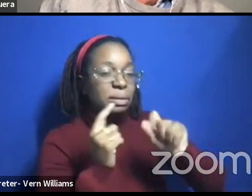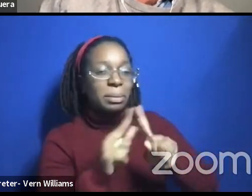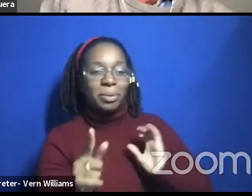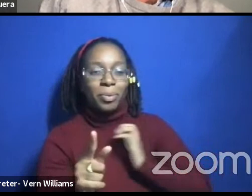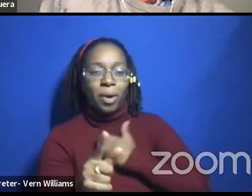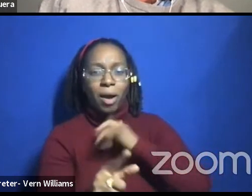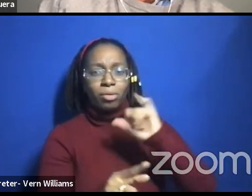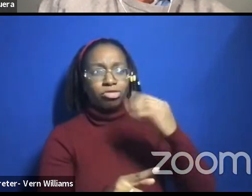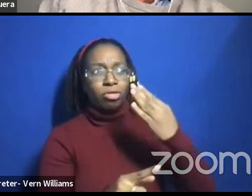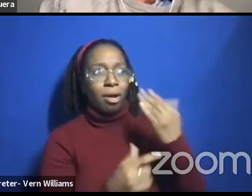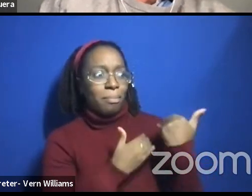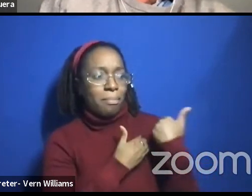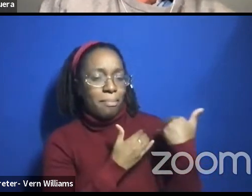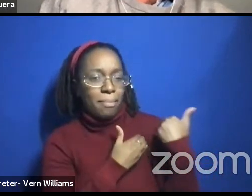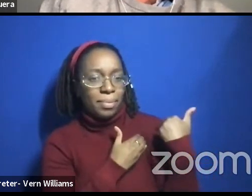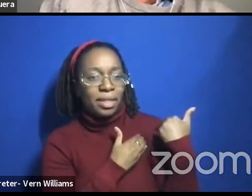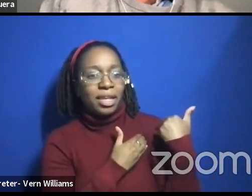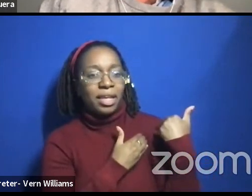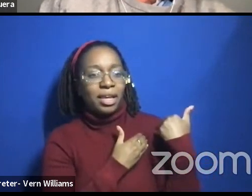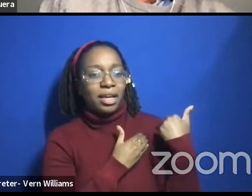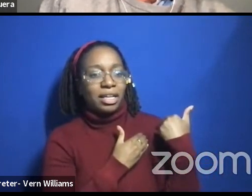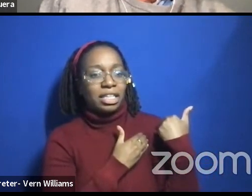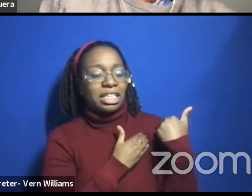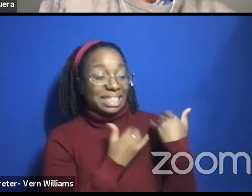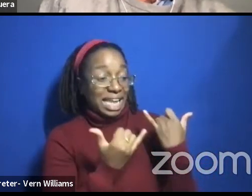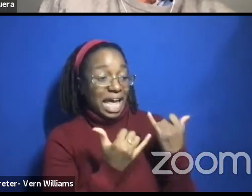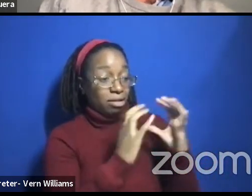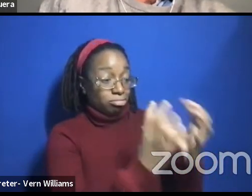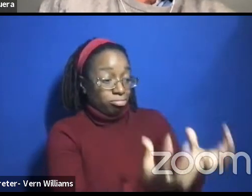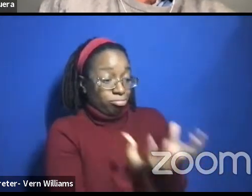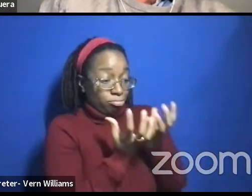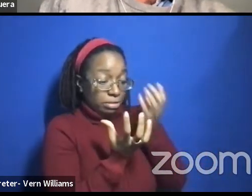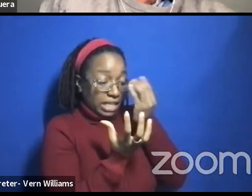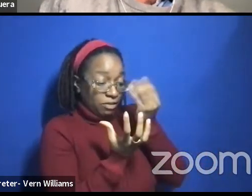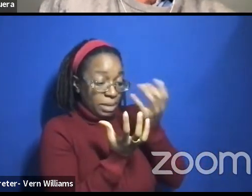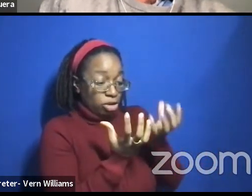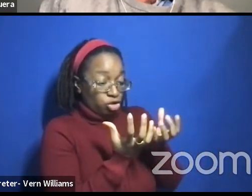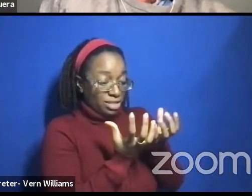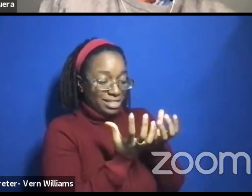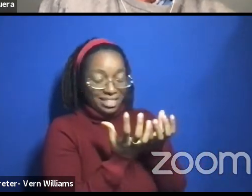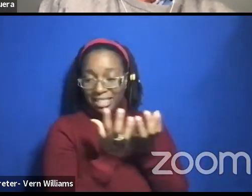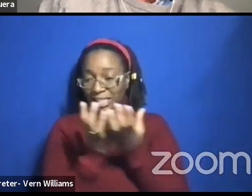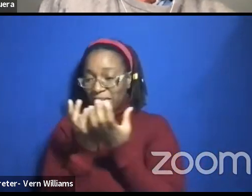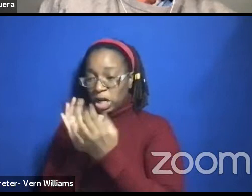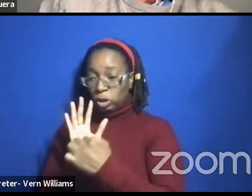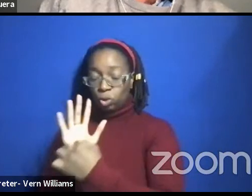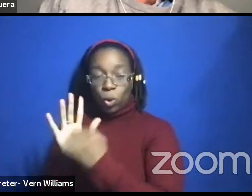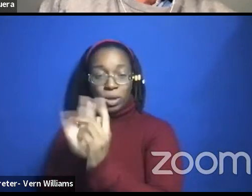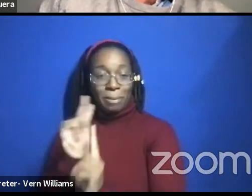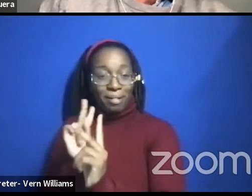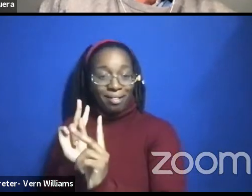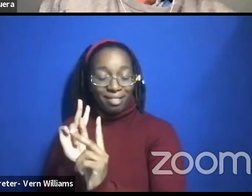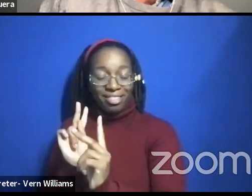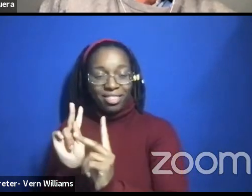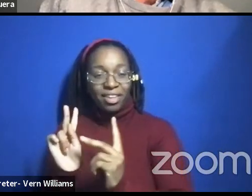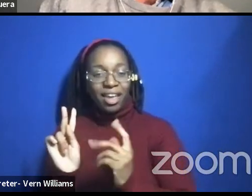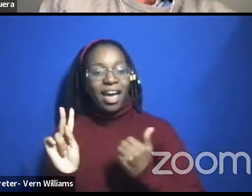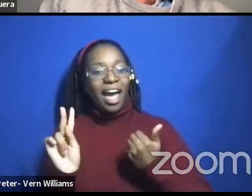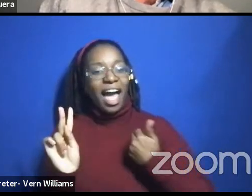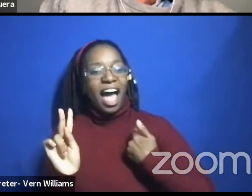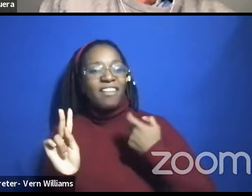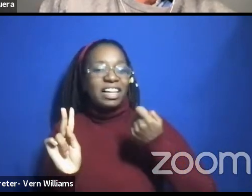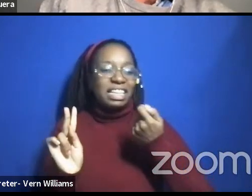to bring it to people. And I think there is a little bit of an invisible space there around how that